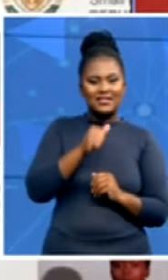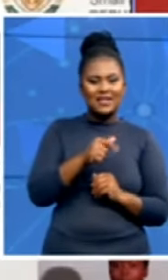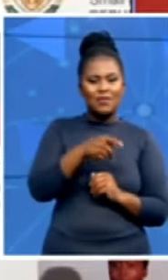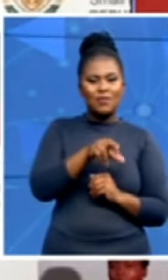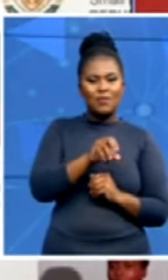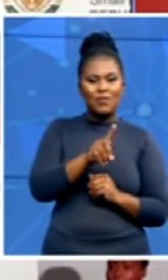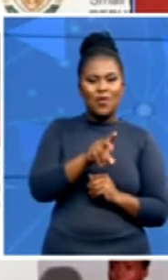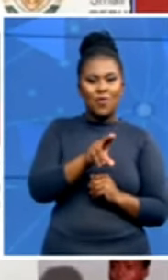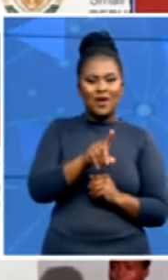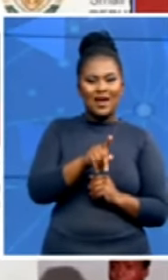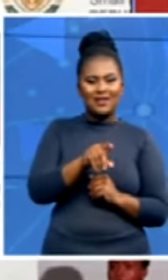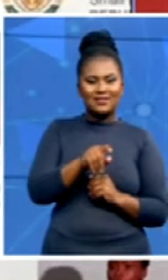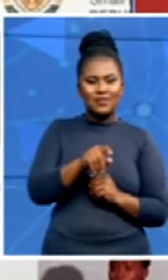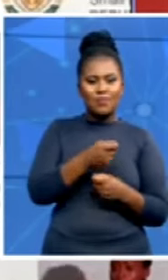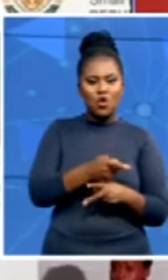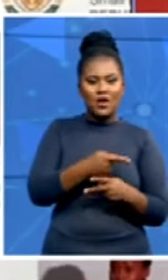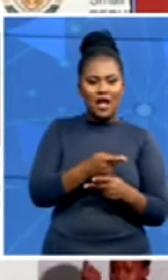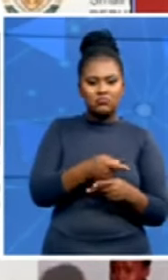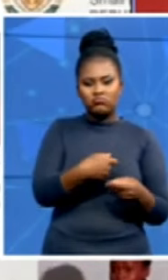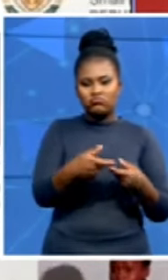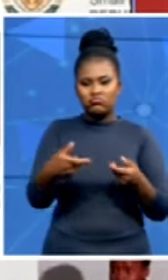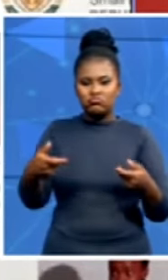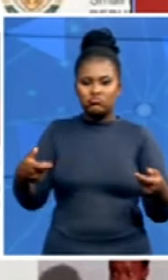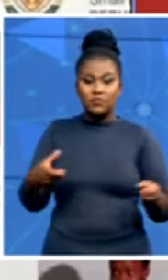responsible for finance, and you are having